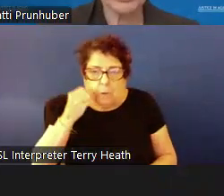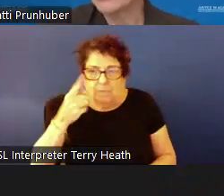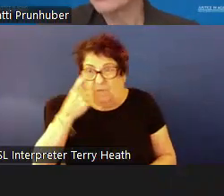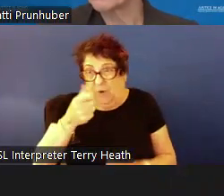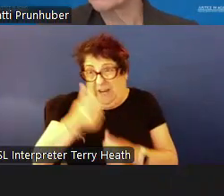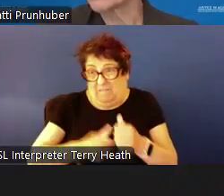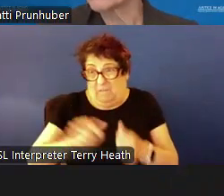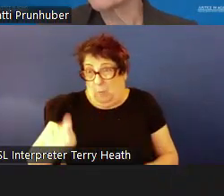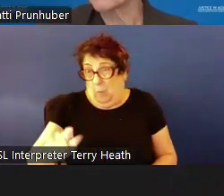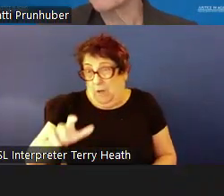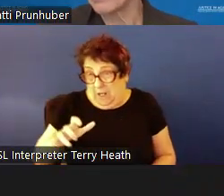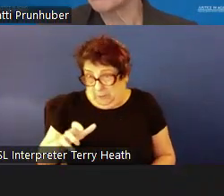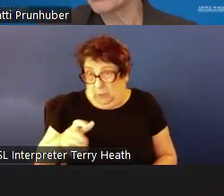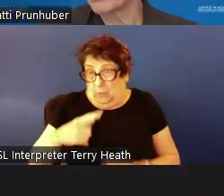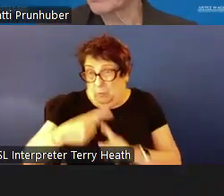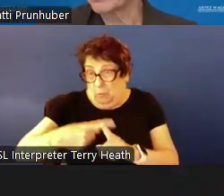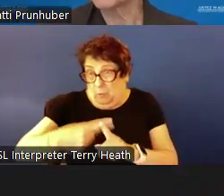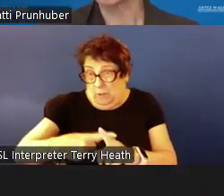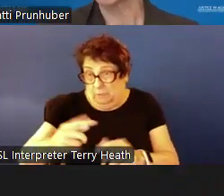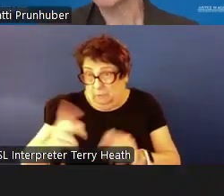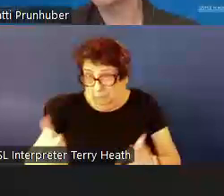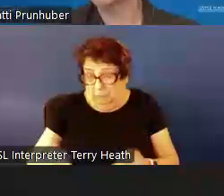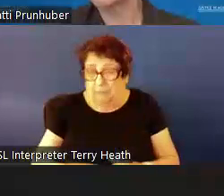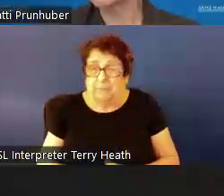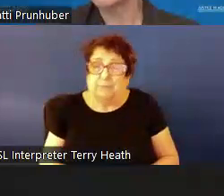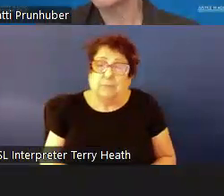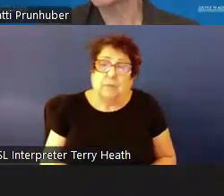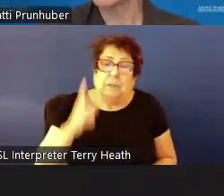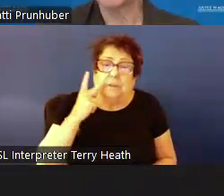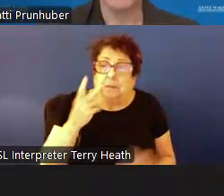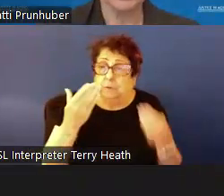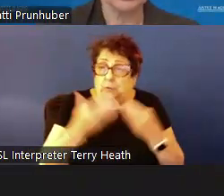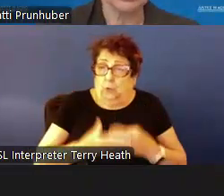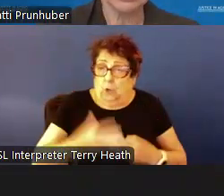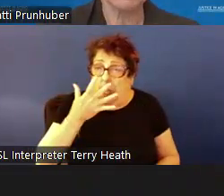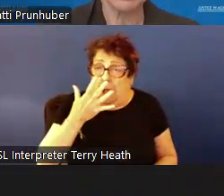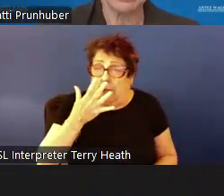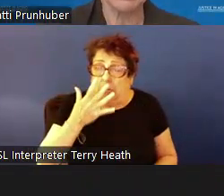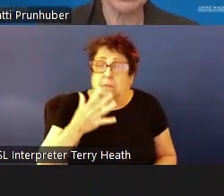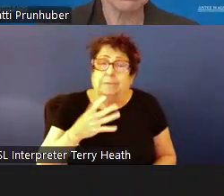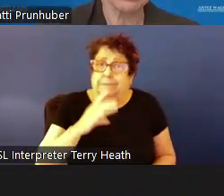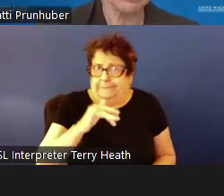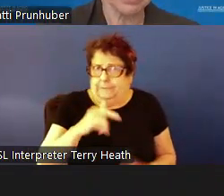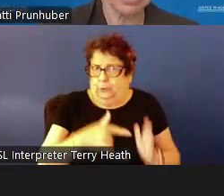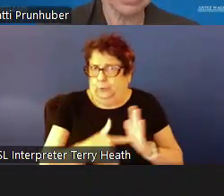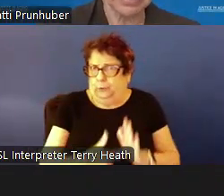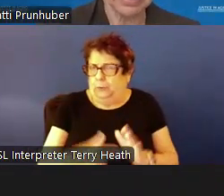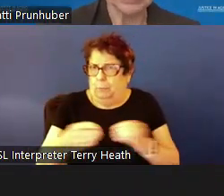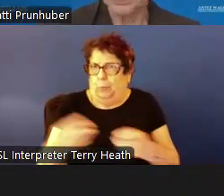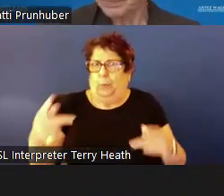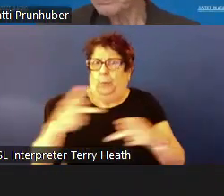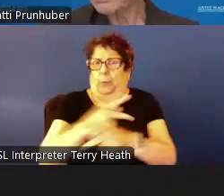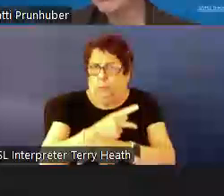find your state here to see what the gap is. The darker color indicates a worse supply to meet the need.